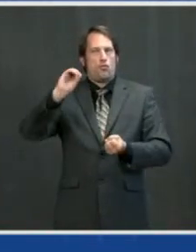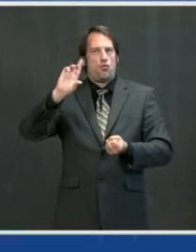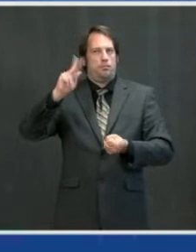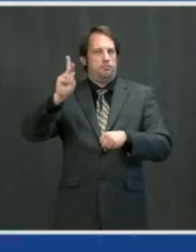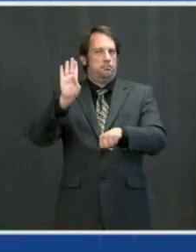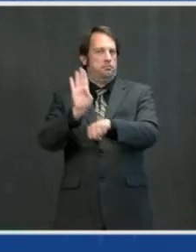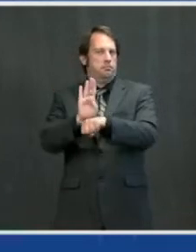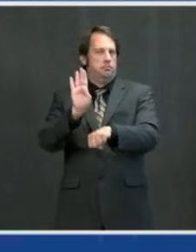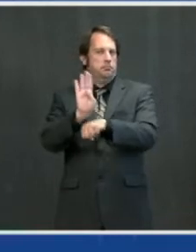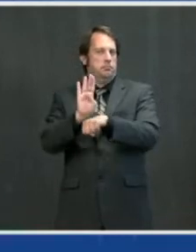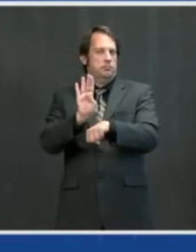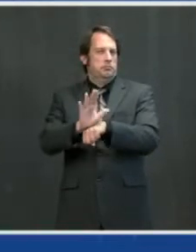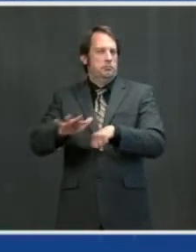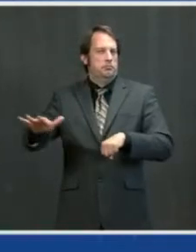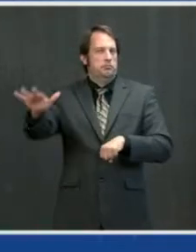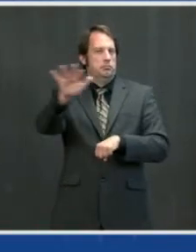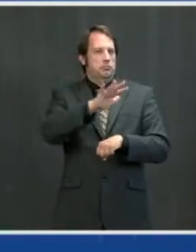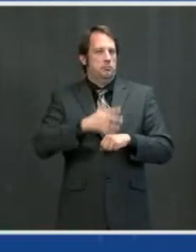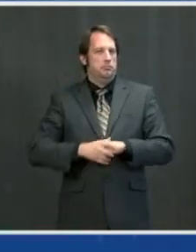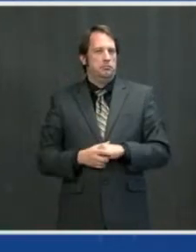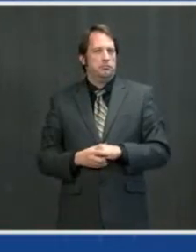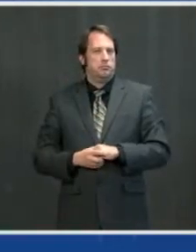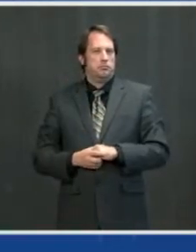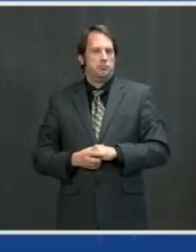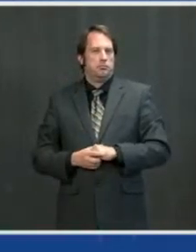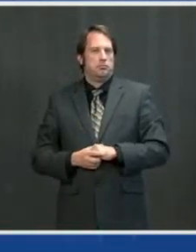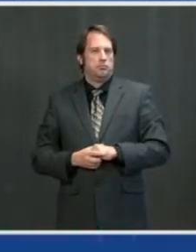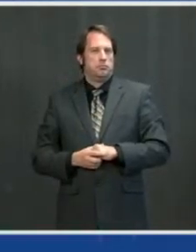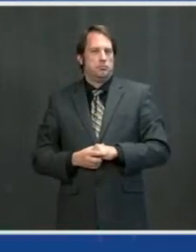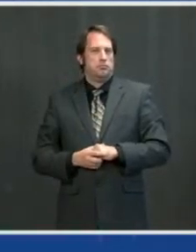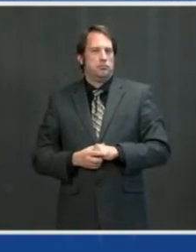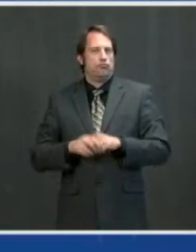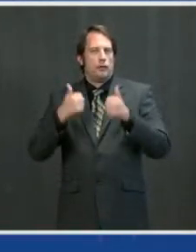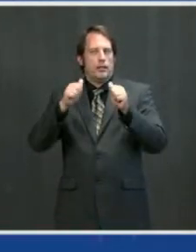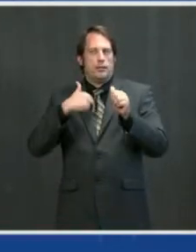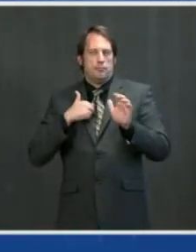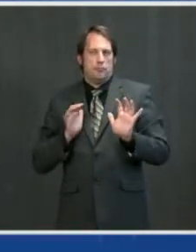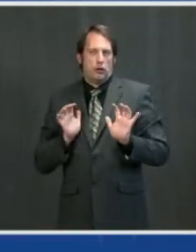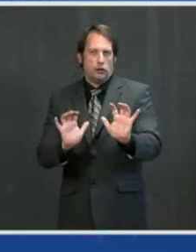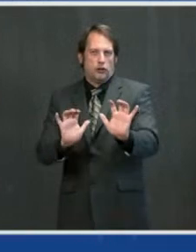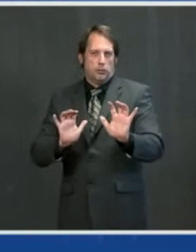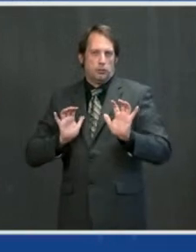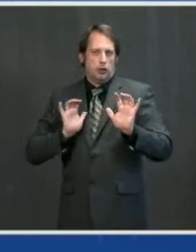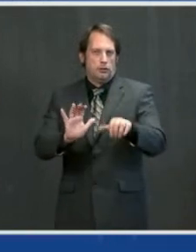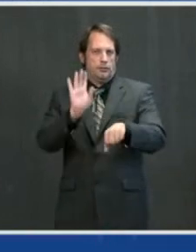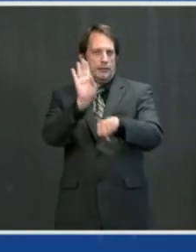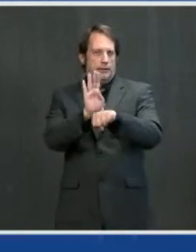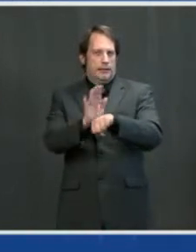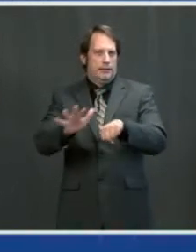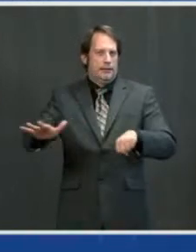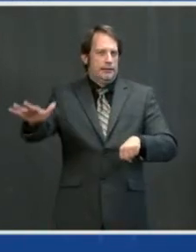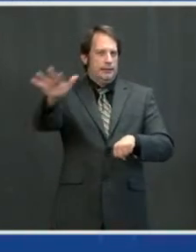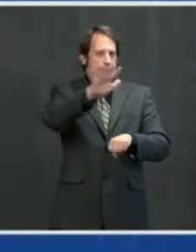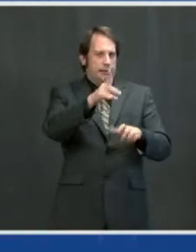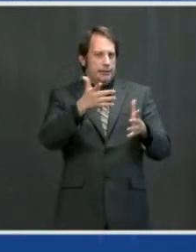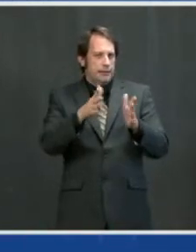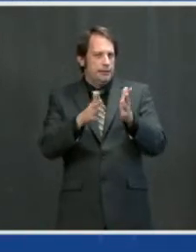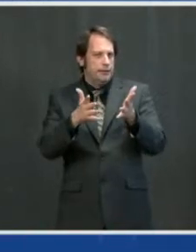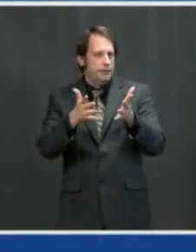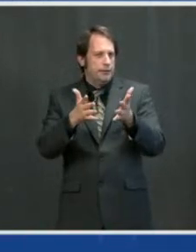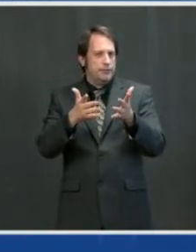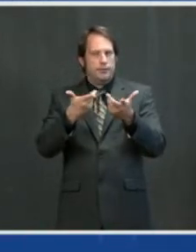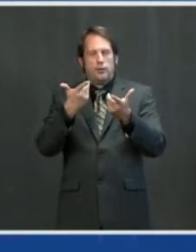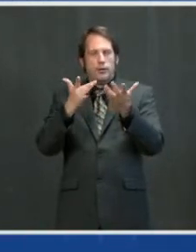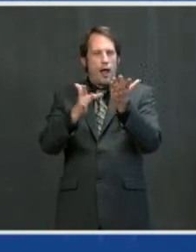of competitiveness and innovation in digital science and technology, COVID-19 countermeasures, green growth, and